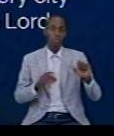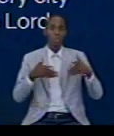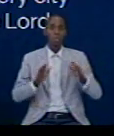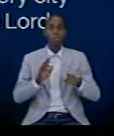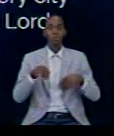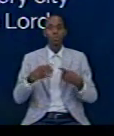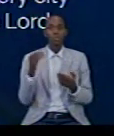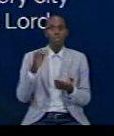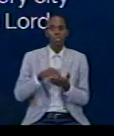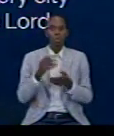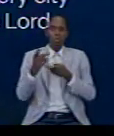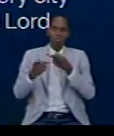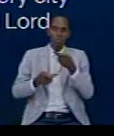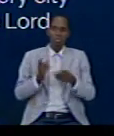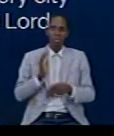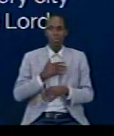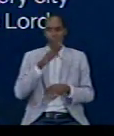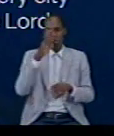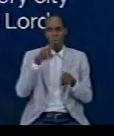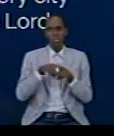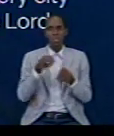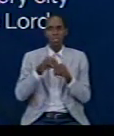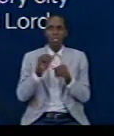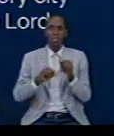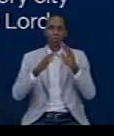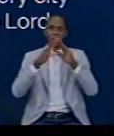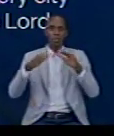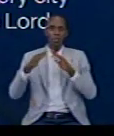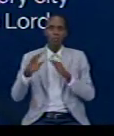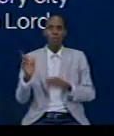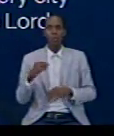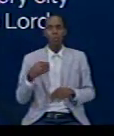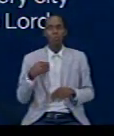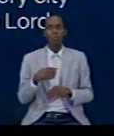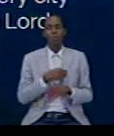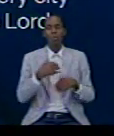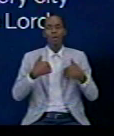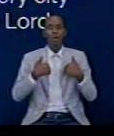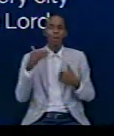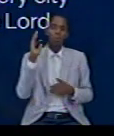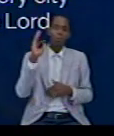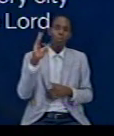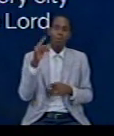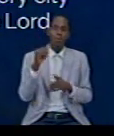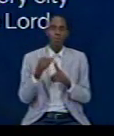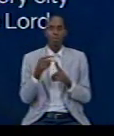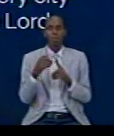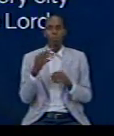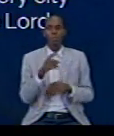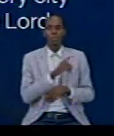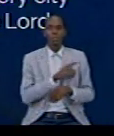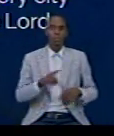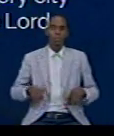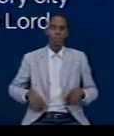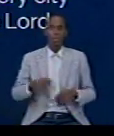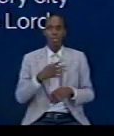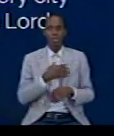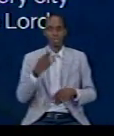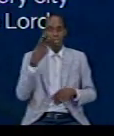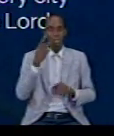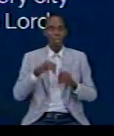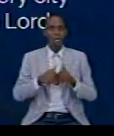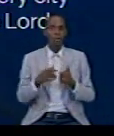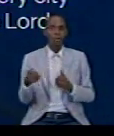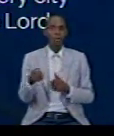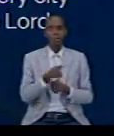and visit our brethren in every city where we have preached the word of the Lord and see